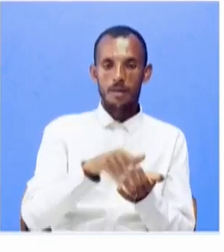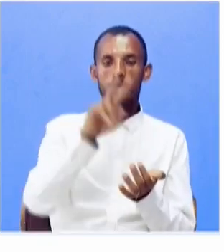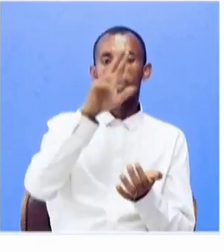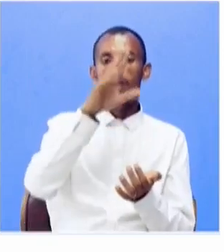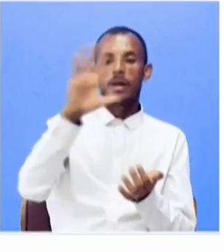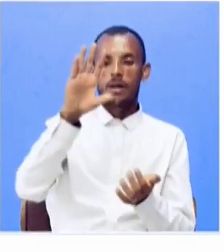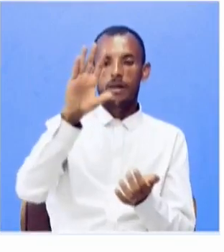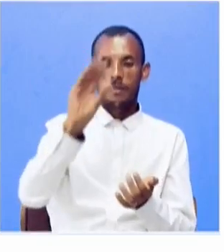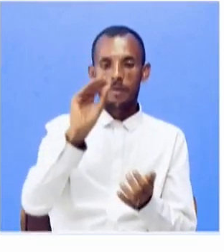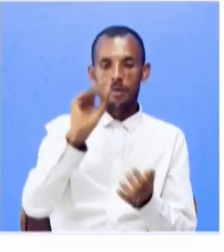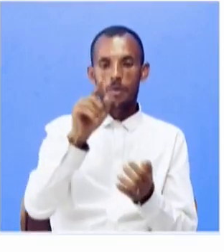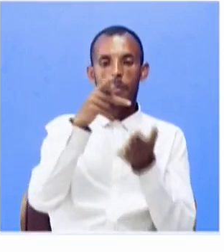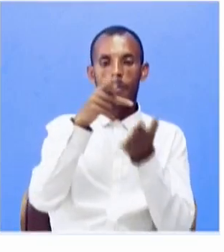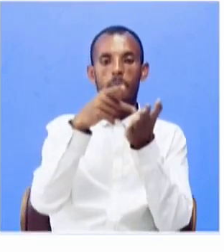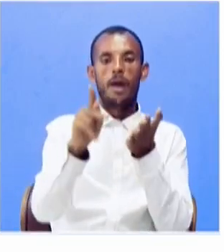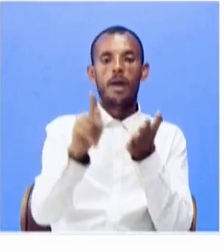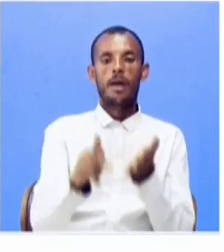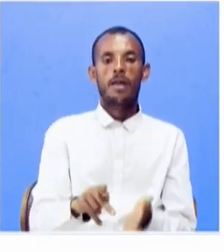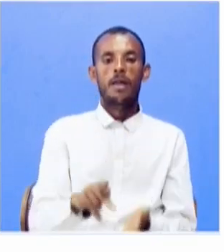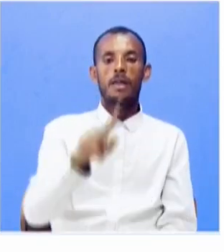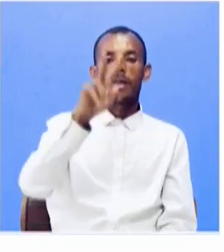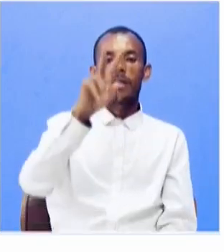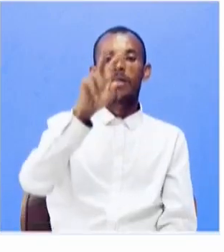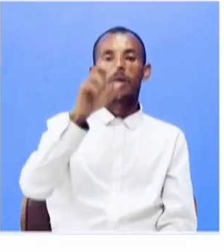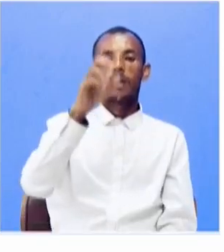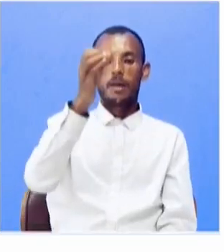you are expected to pay 20%.